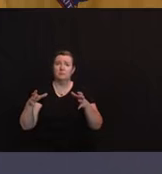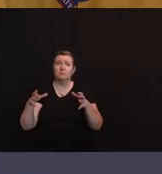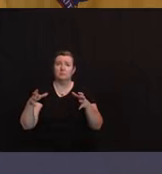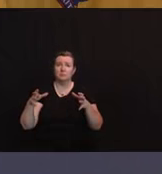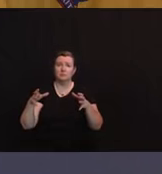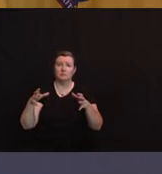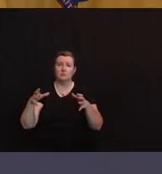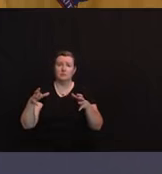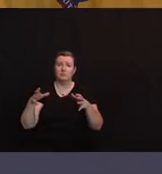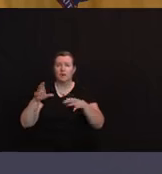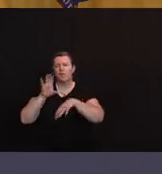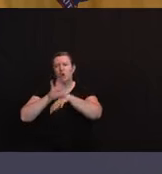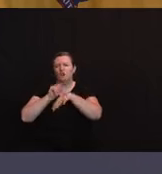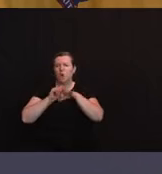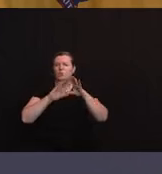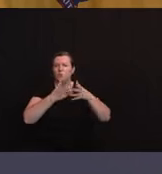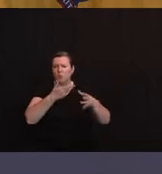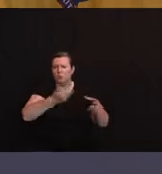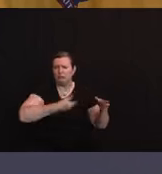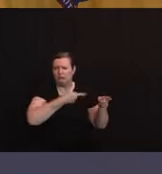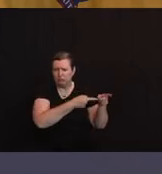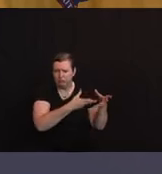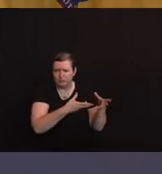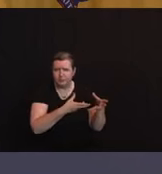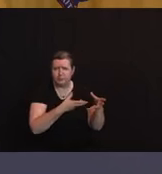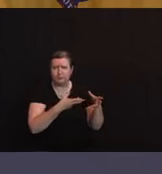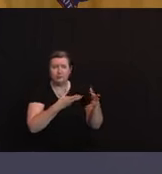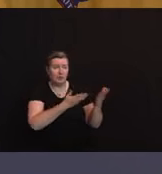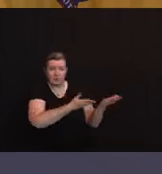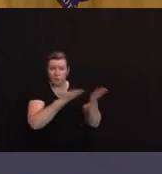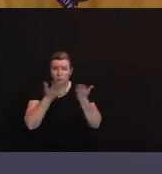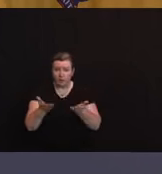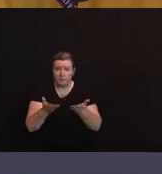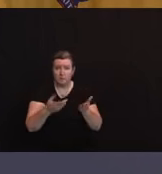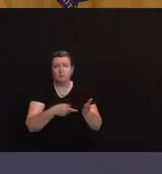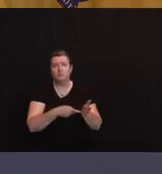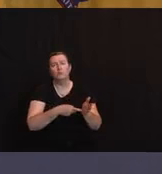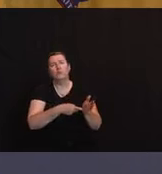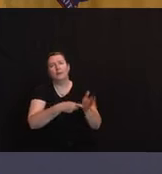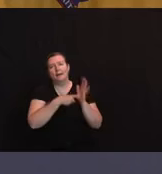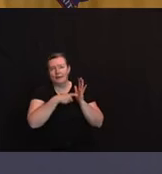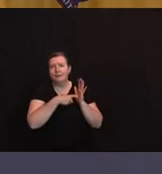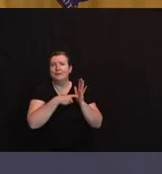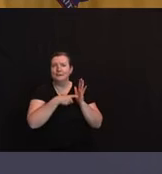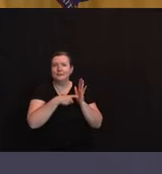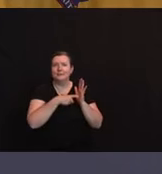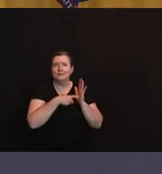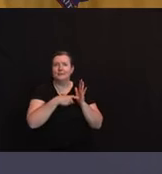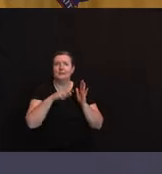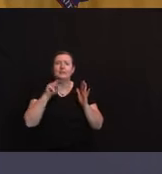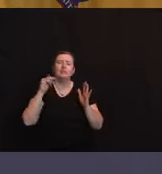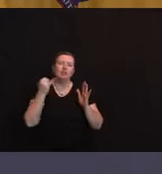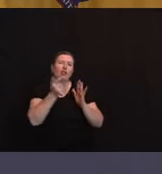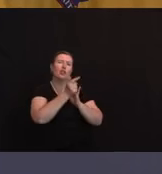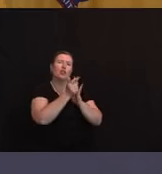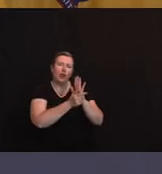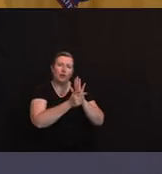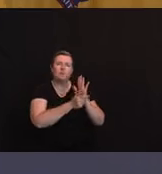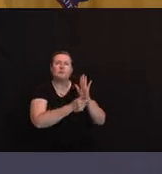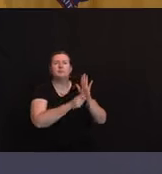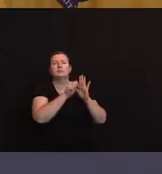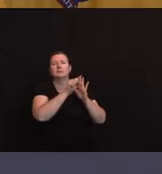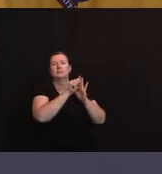lot of them require statutory fixes, and so I'm happy to say, without commenting on the specifics of the legislation, I want to give a shout